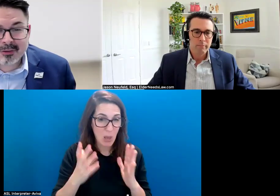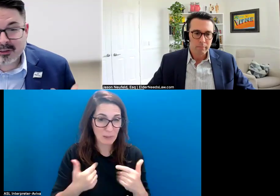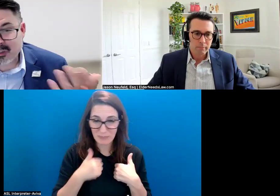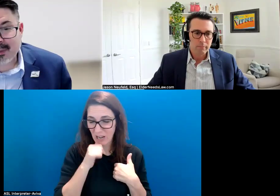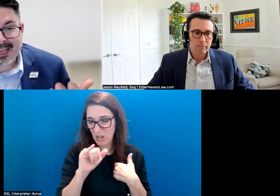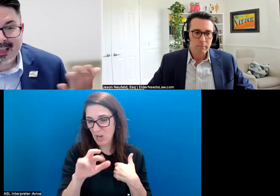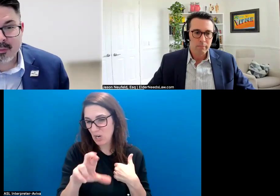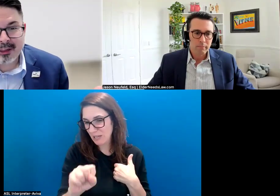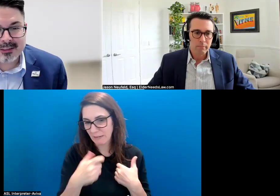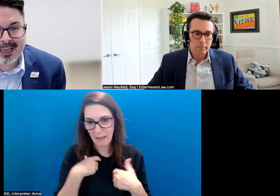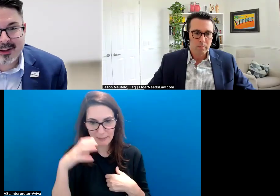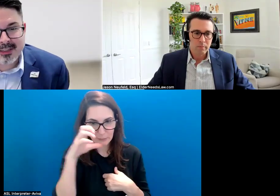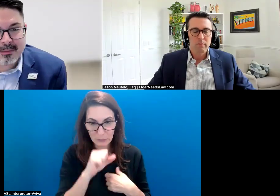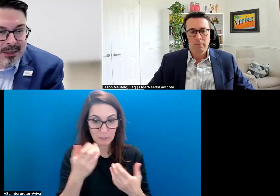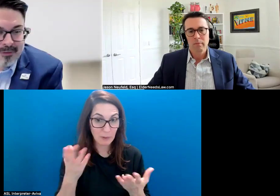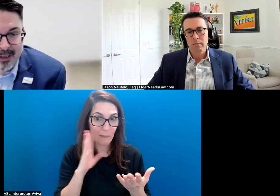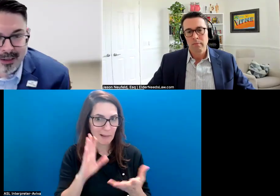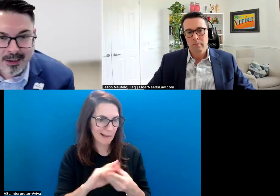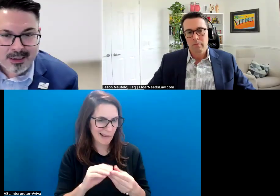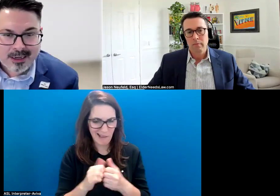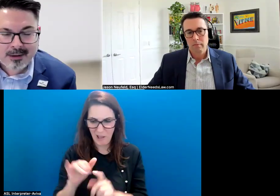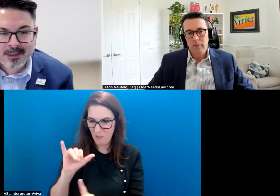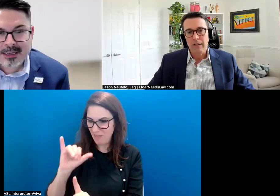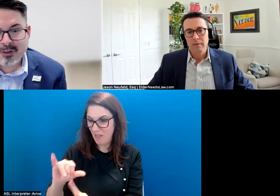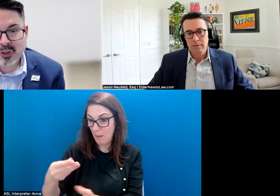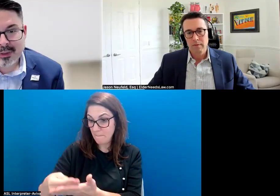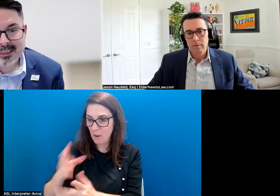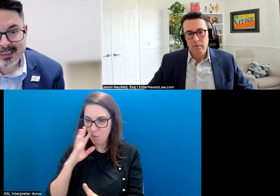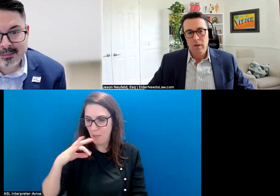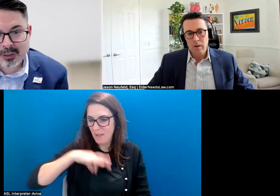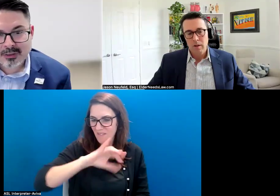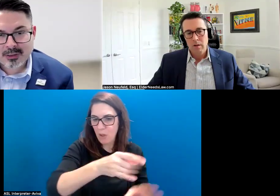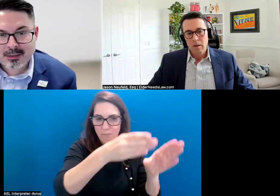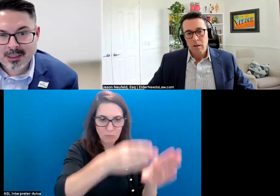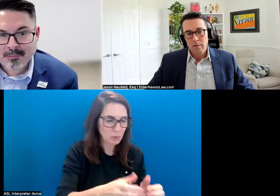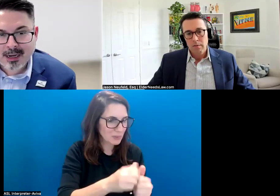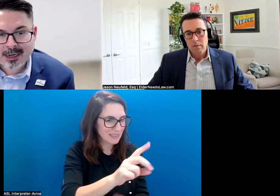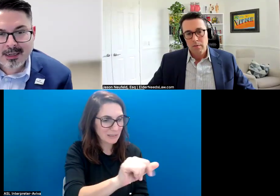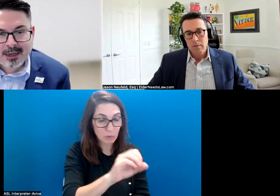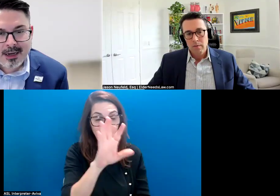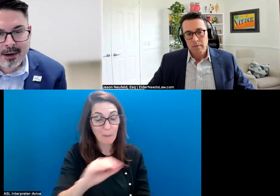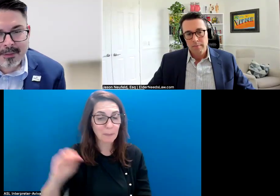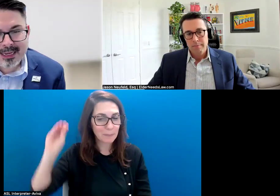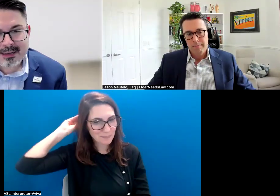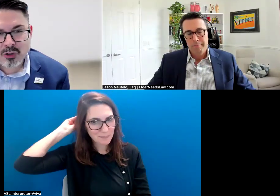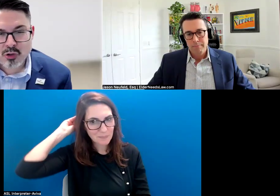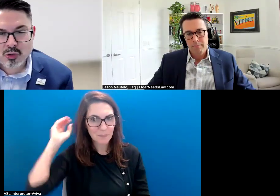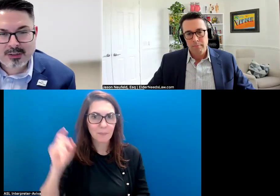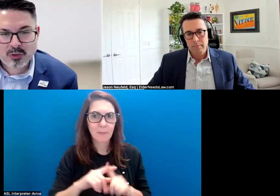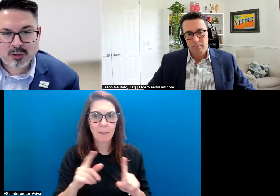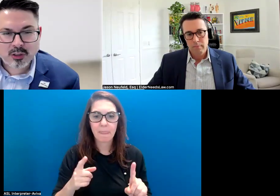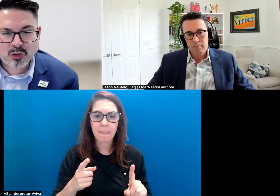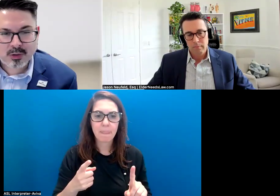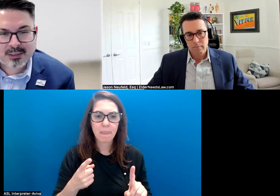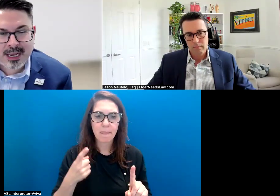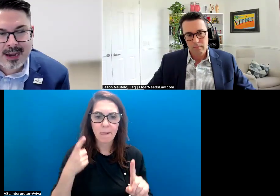but I'm assuming, hey, they're probably going to say, how's that benefiting the individual with the disability? So keep that in mind. But the idea of, do you transfer